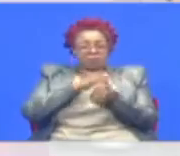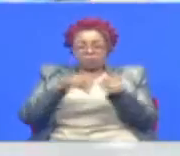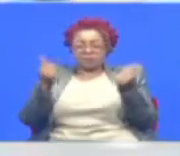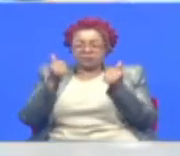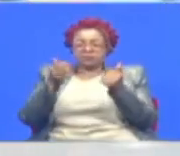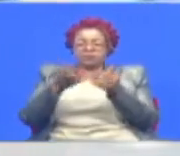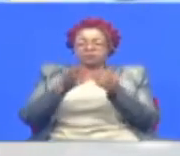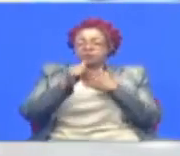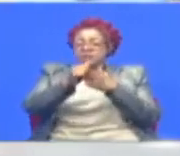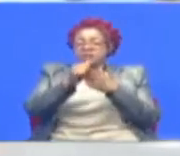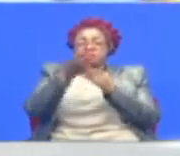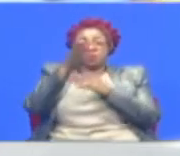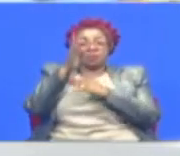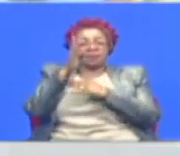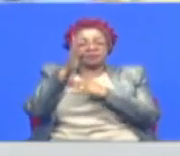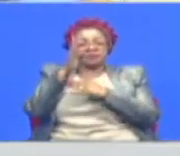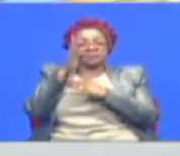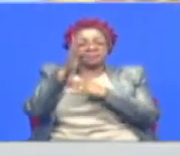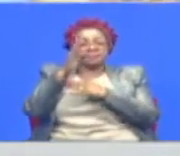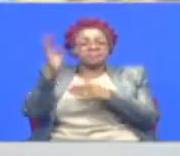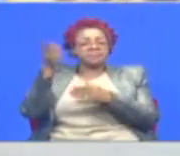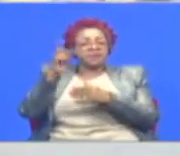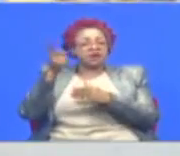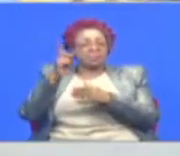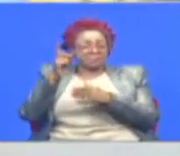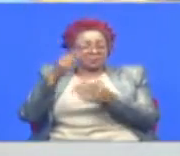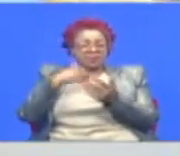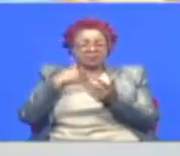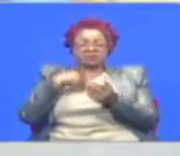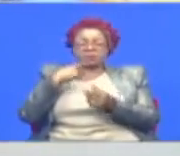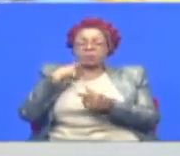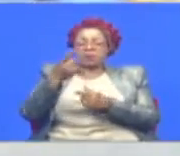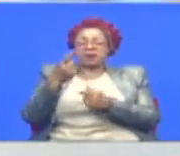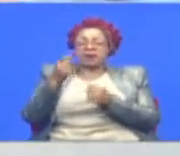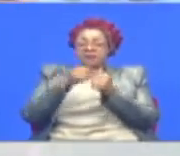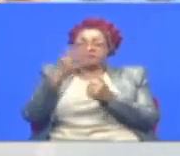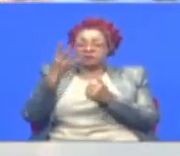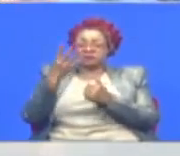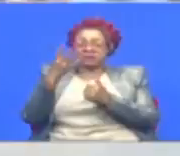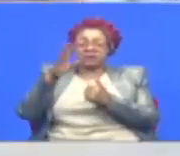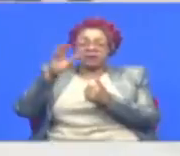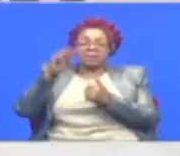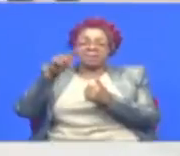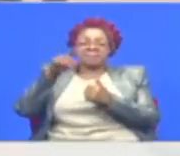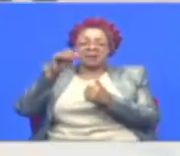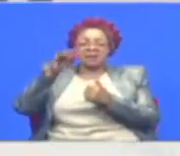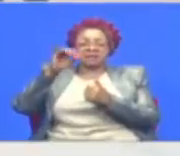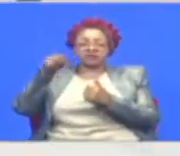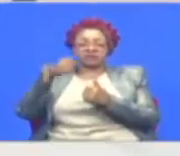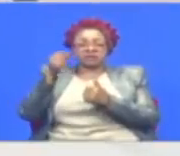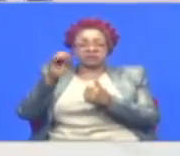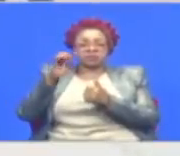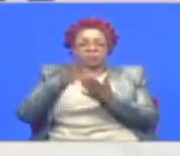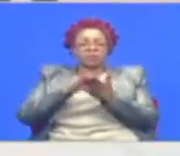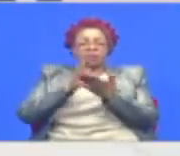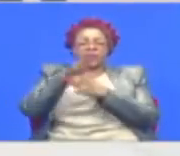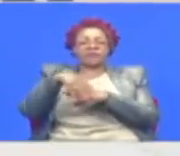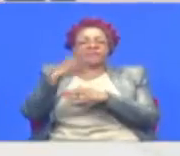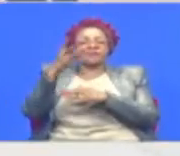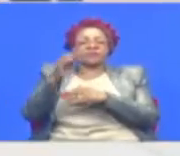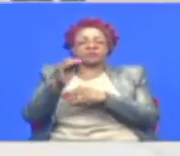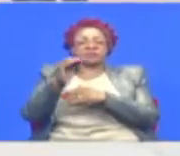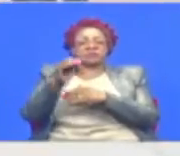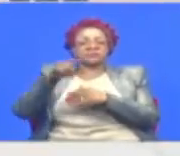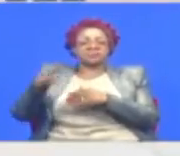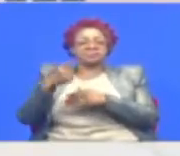Mungu. Archdiocese of Nairobi has 114 parishes with over 4,000 small